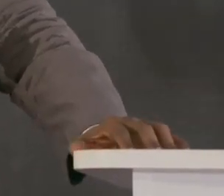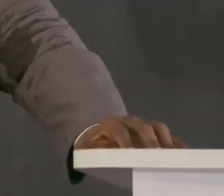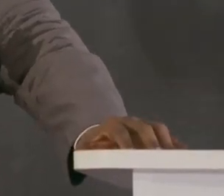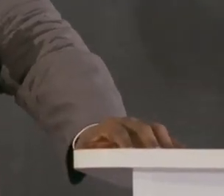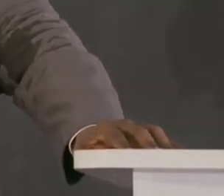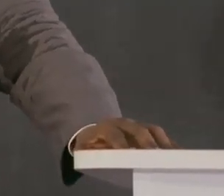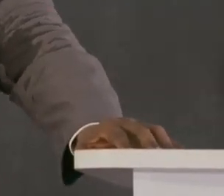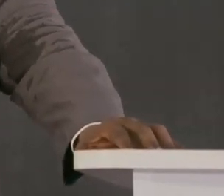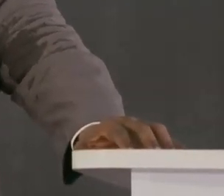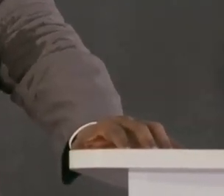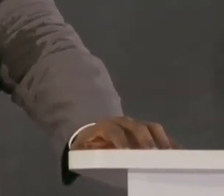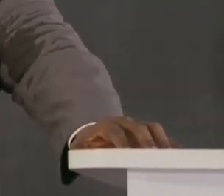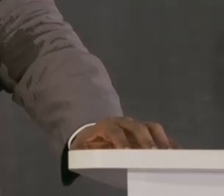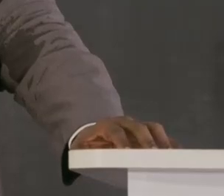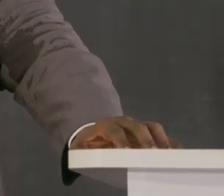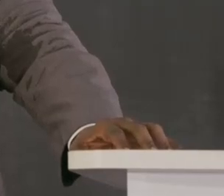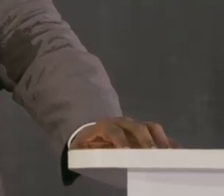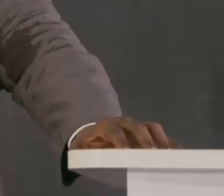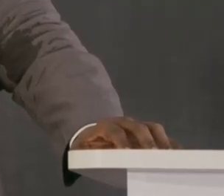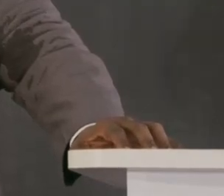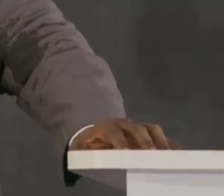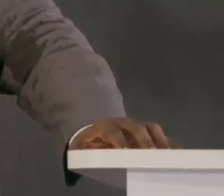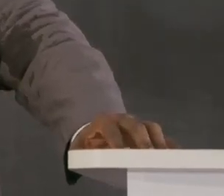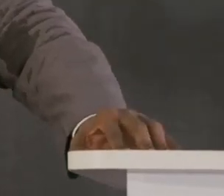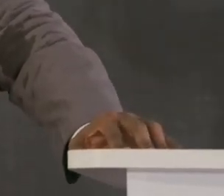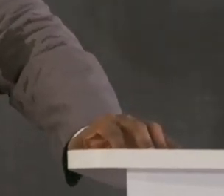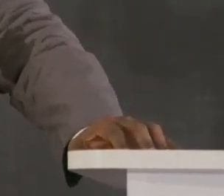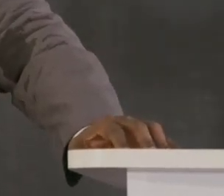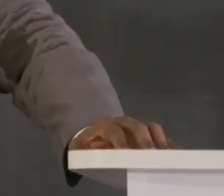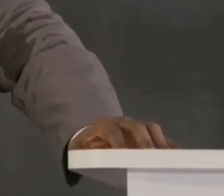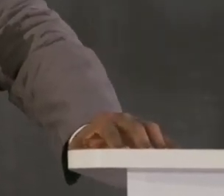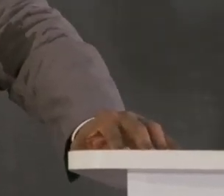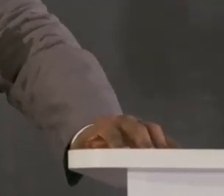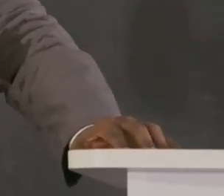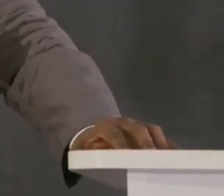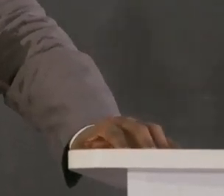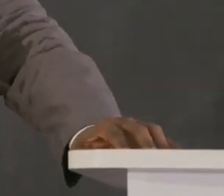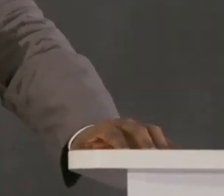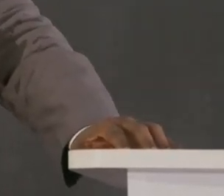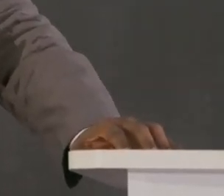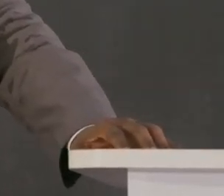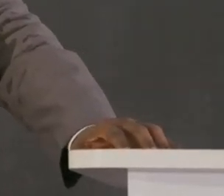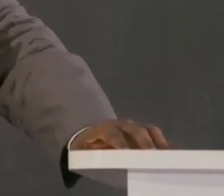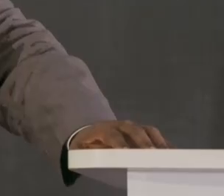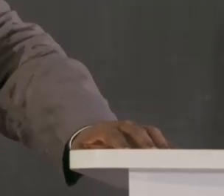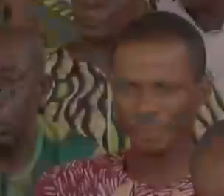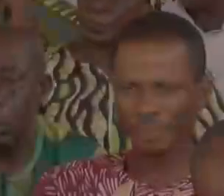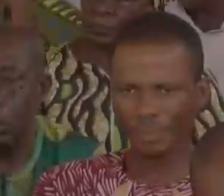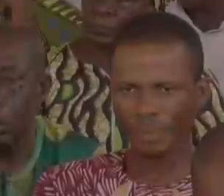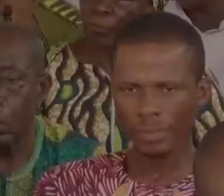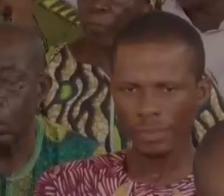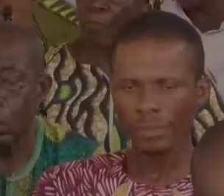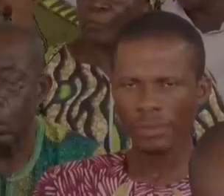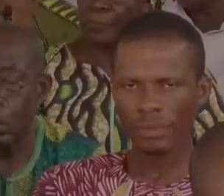my healing. No, it's all of grace. Jesus paid for it all.